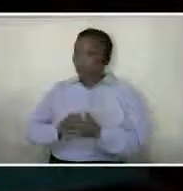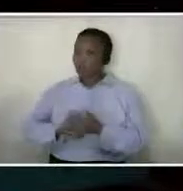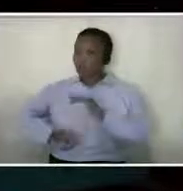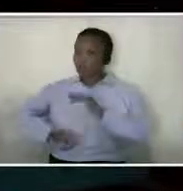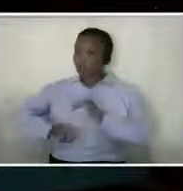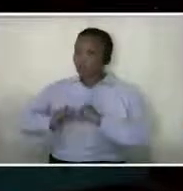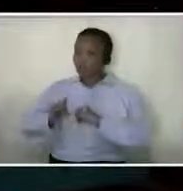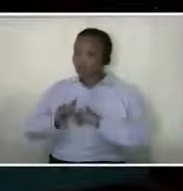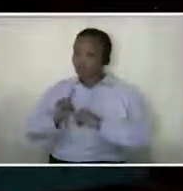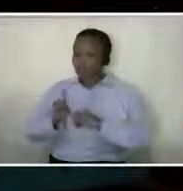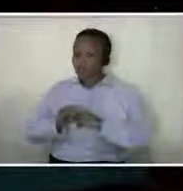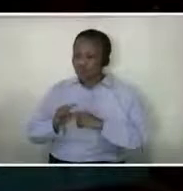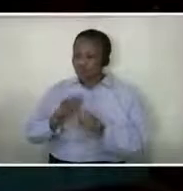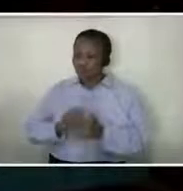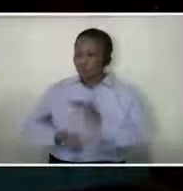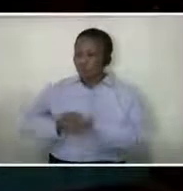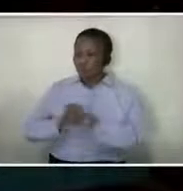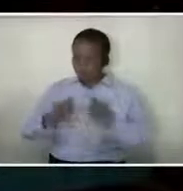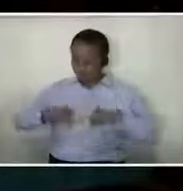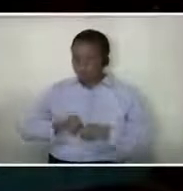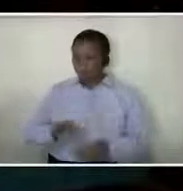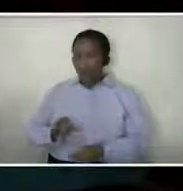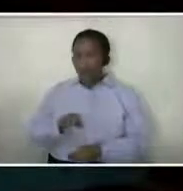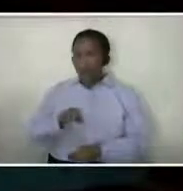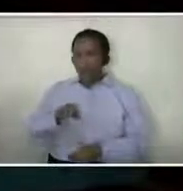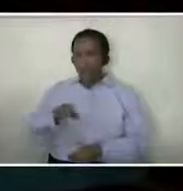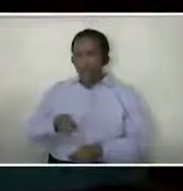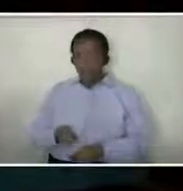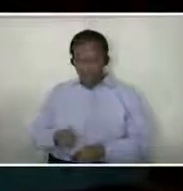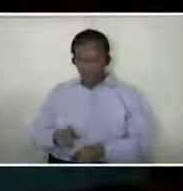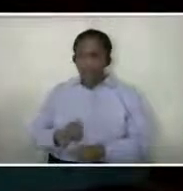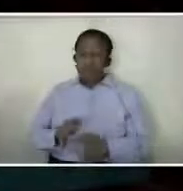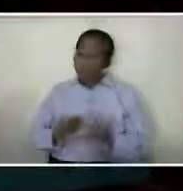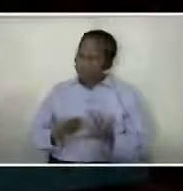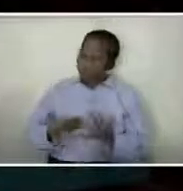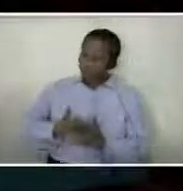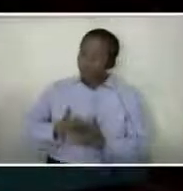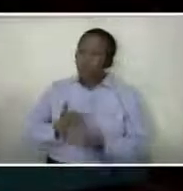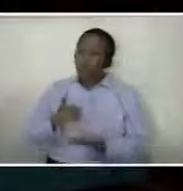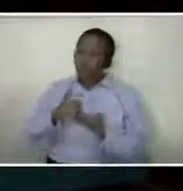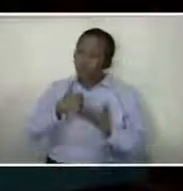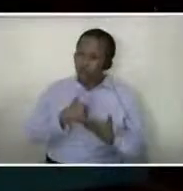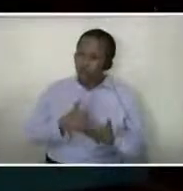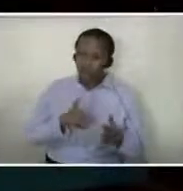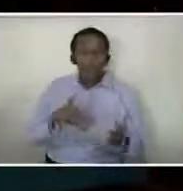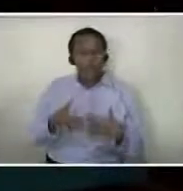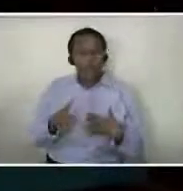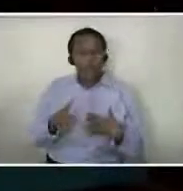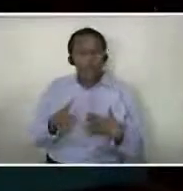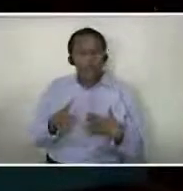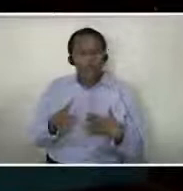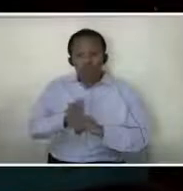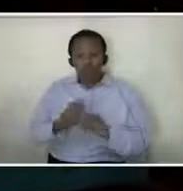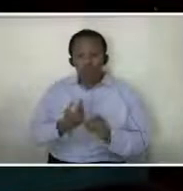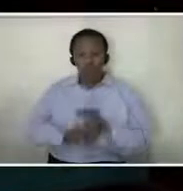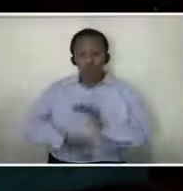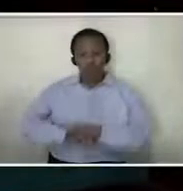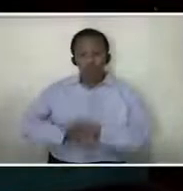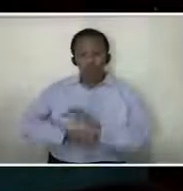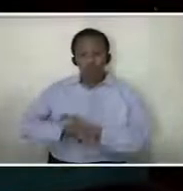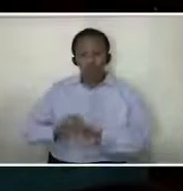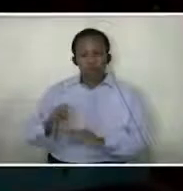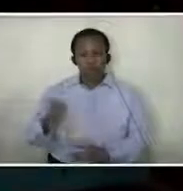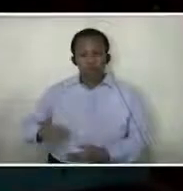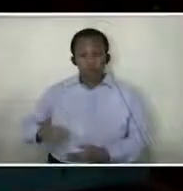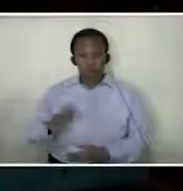support law enforcement agencies taking action against any wrongdoing found in those municipalities. I wish also